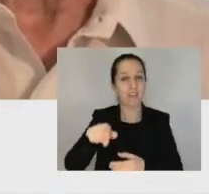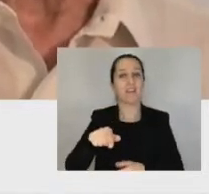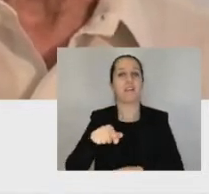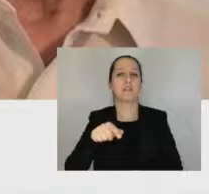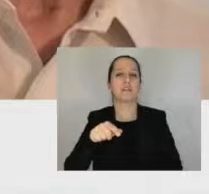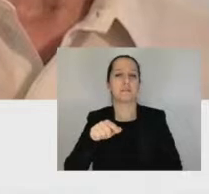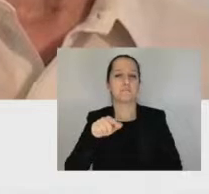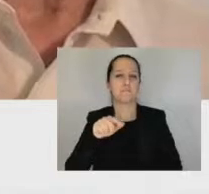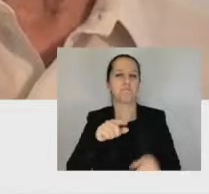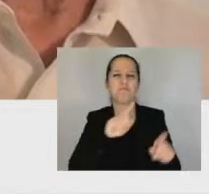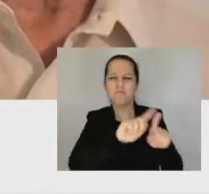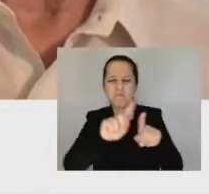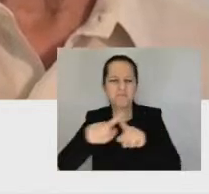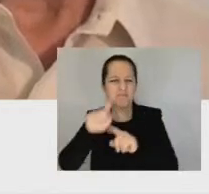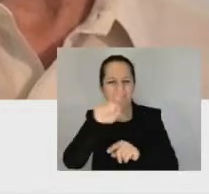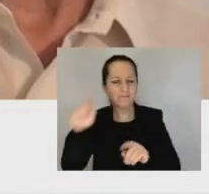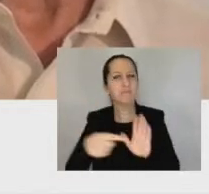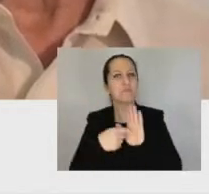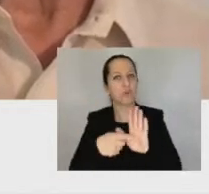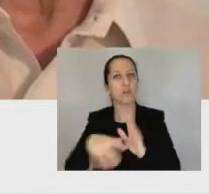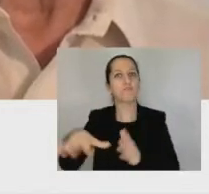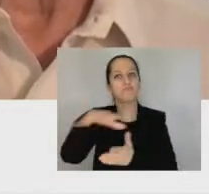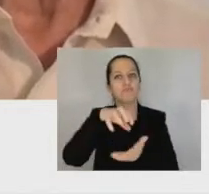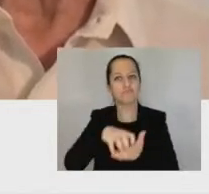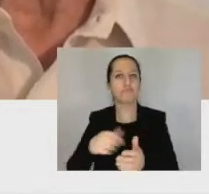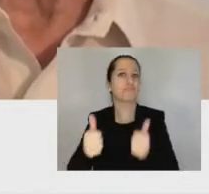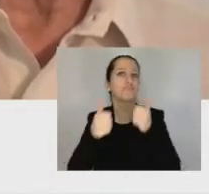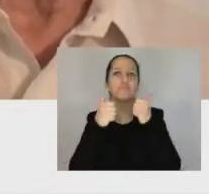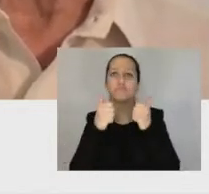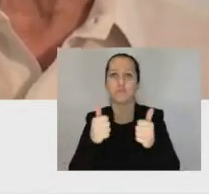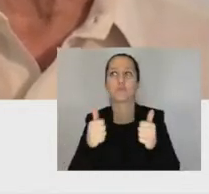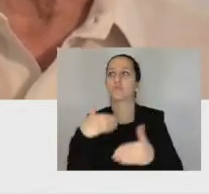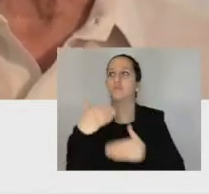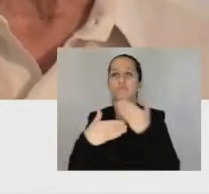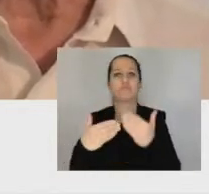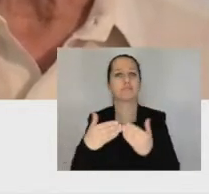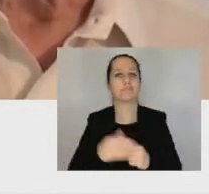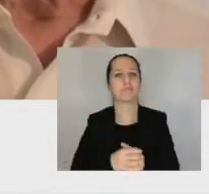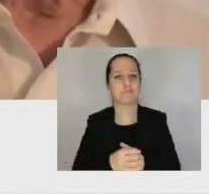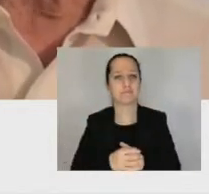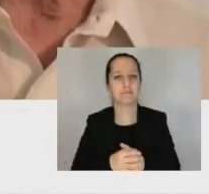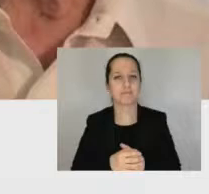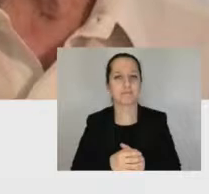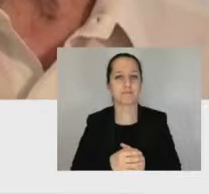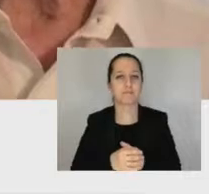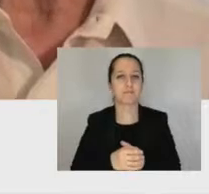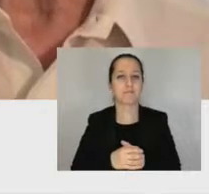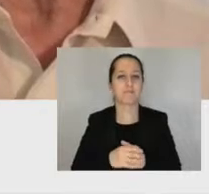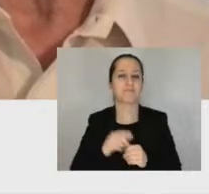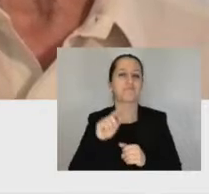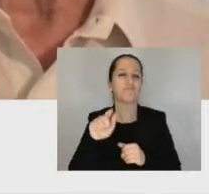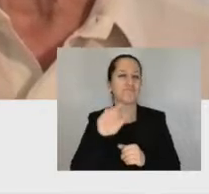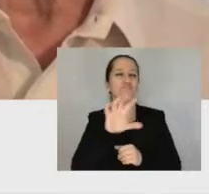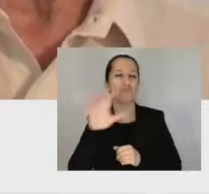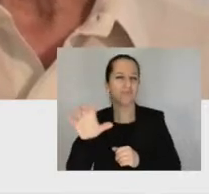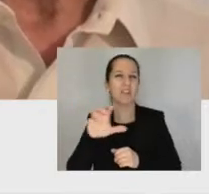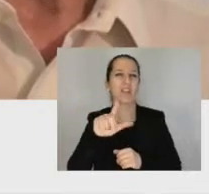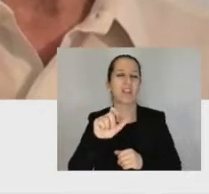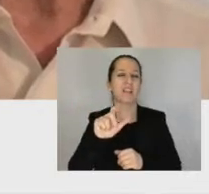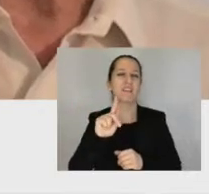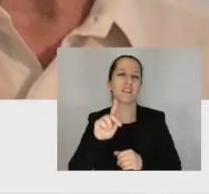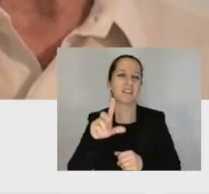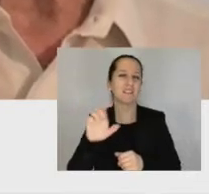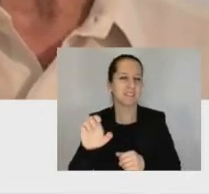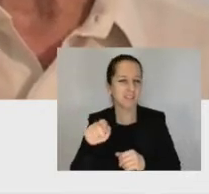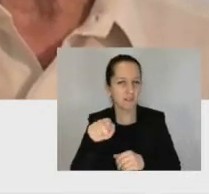region. Cheshire and Merseyside, Lancashire and Cumbria, Luton, a Marmot town, Waltham Forest, a Marmot borough,